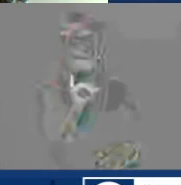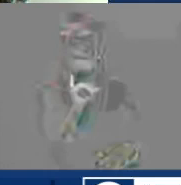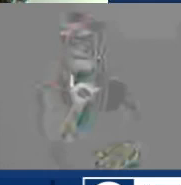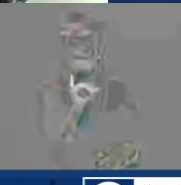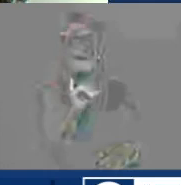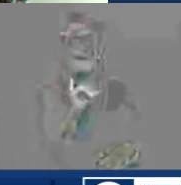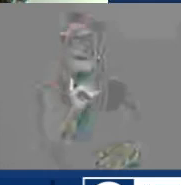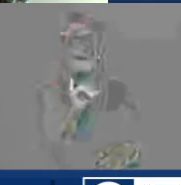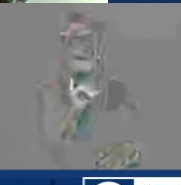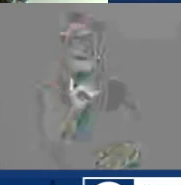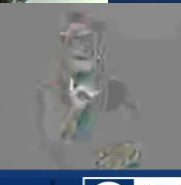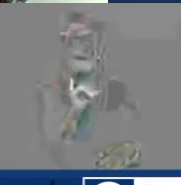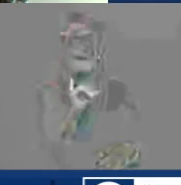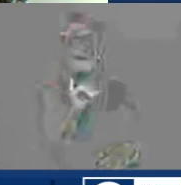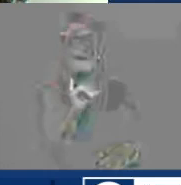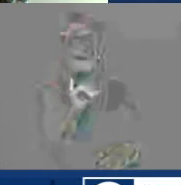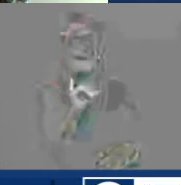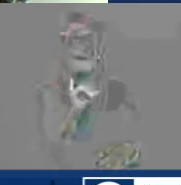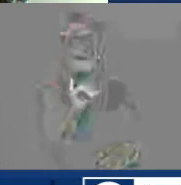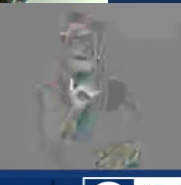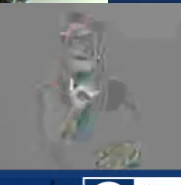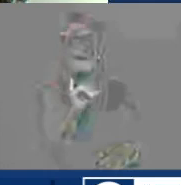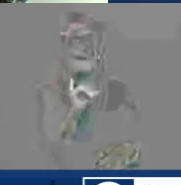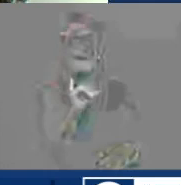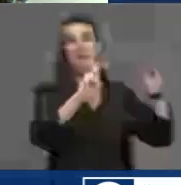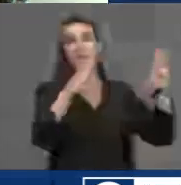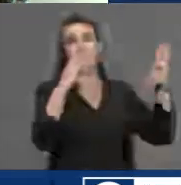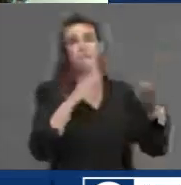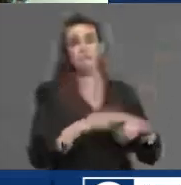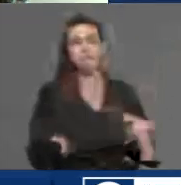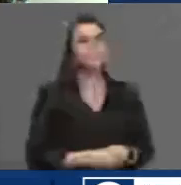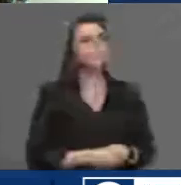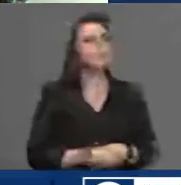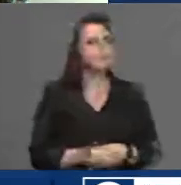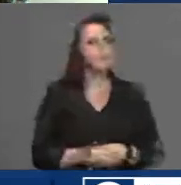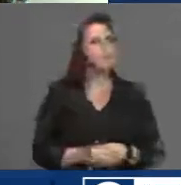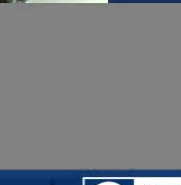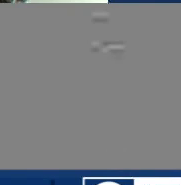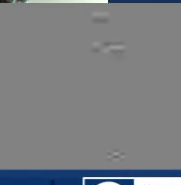11th. Dine-in services can reopen.